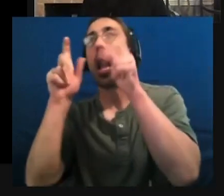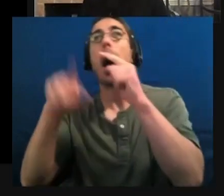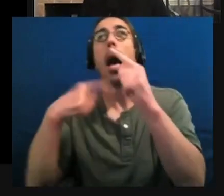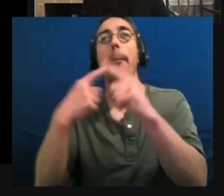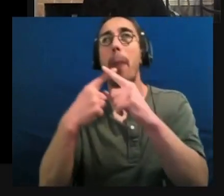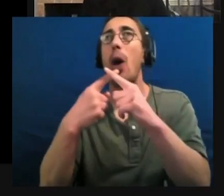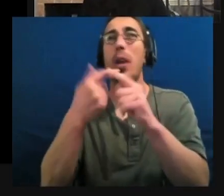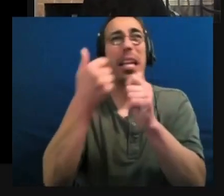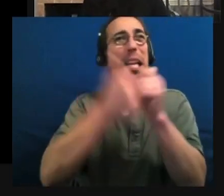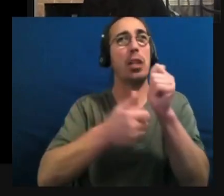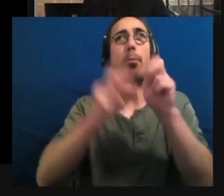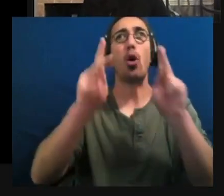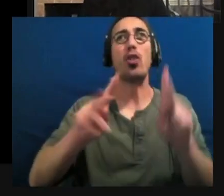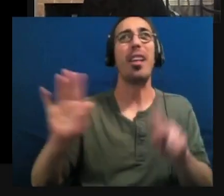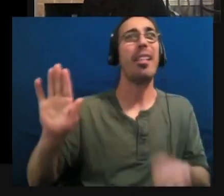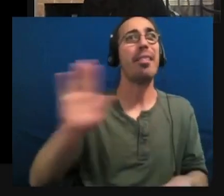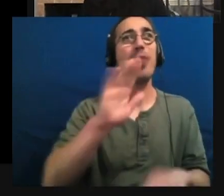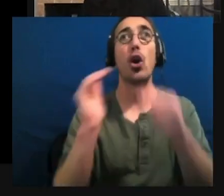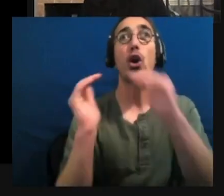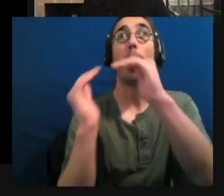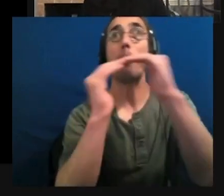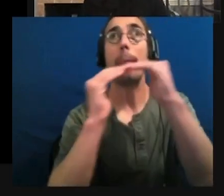person.